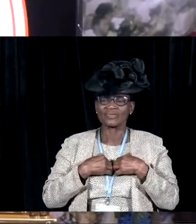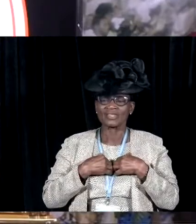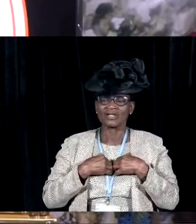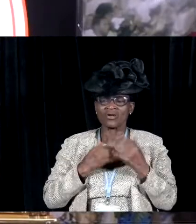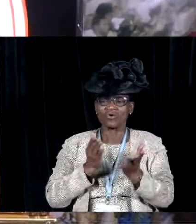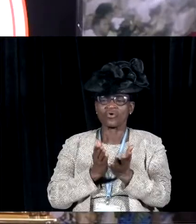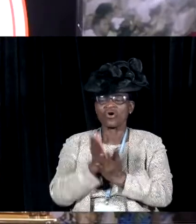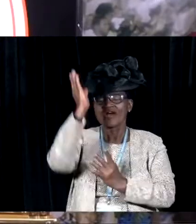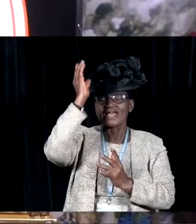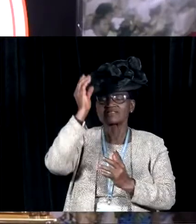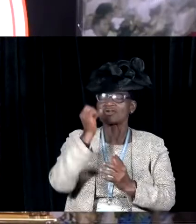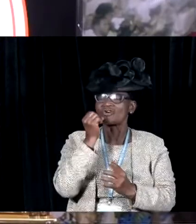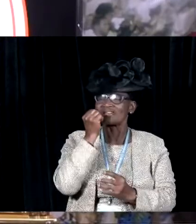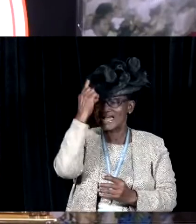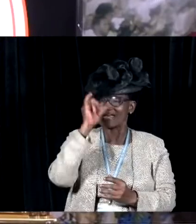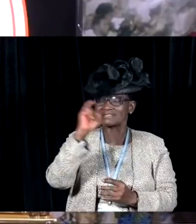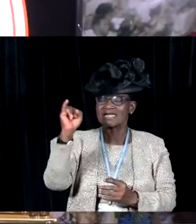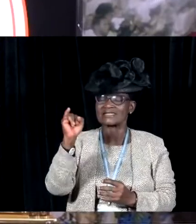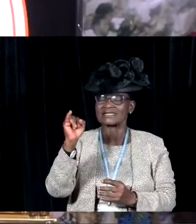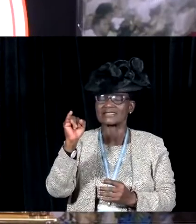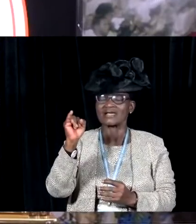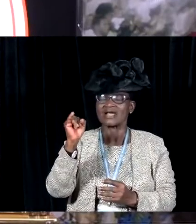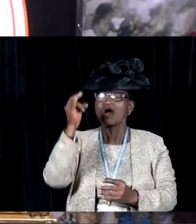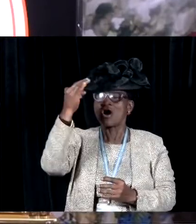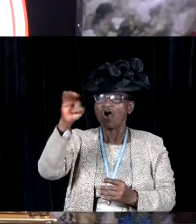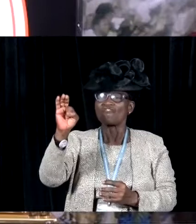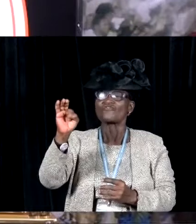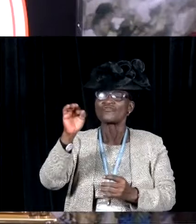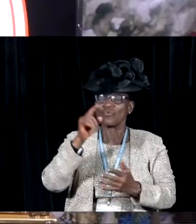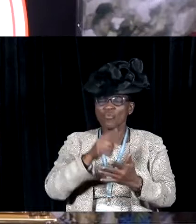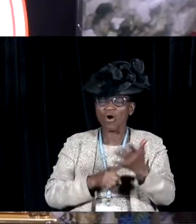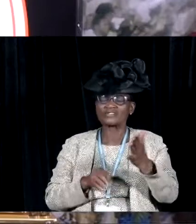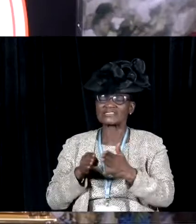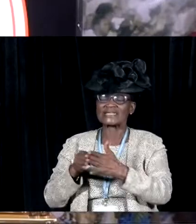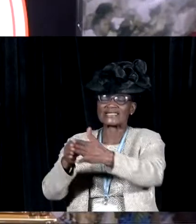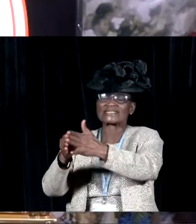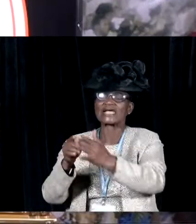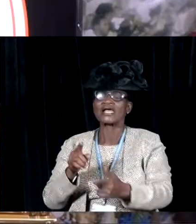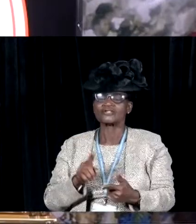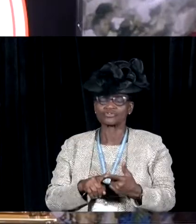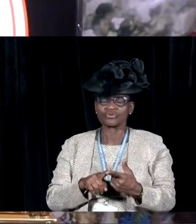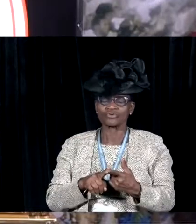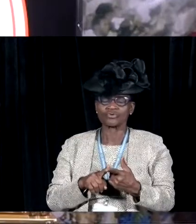correct understanding. Amen. Of what leads to